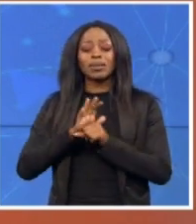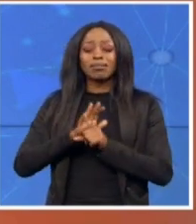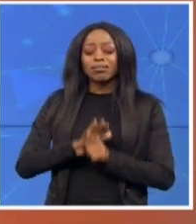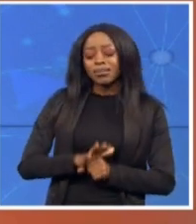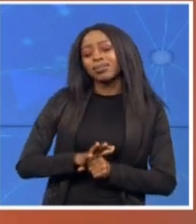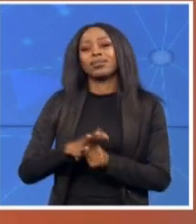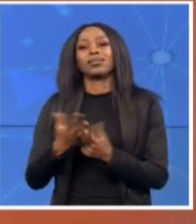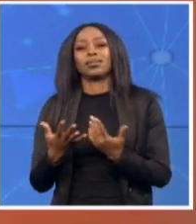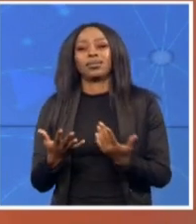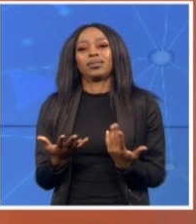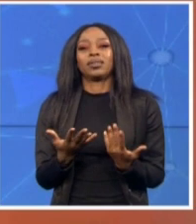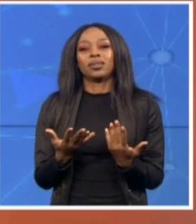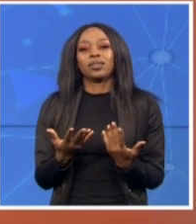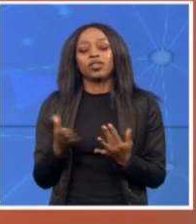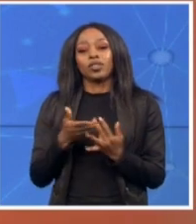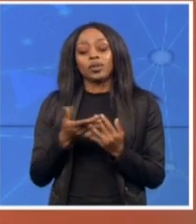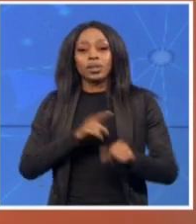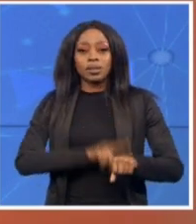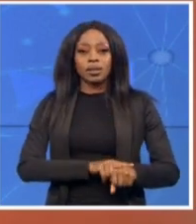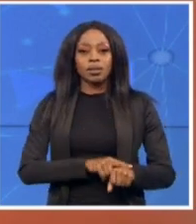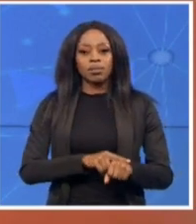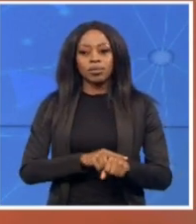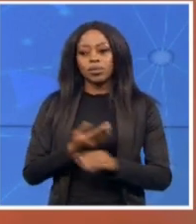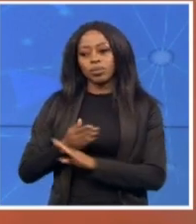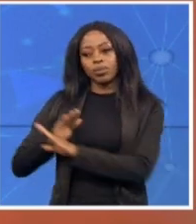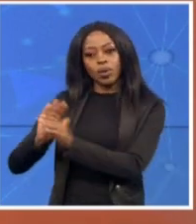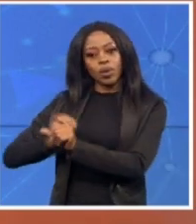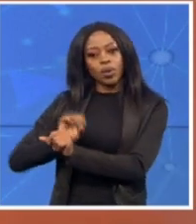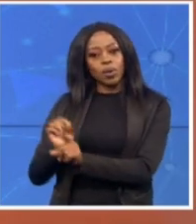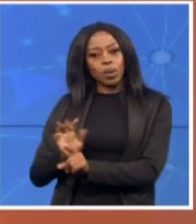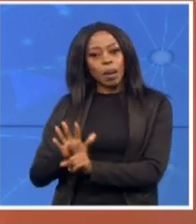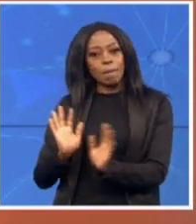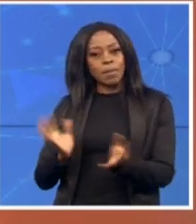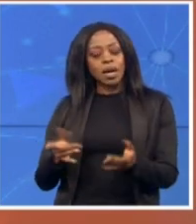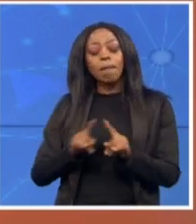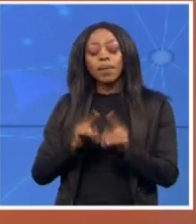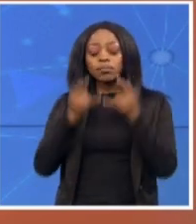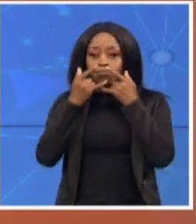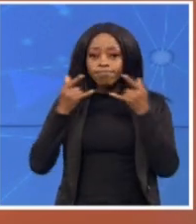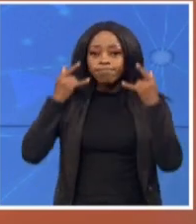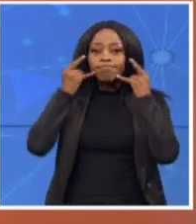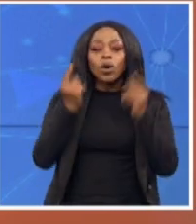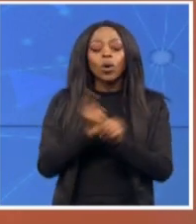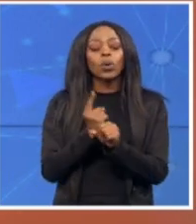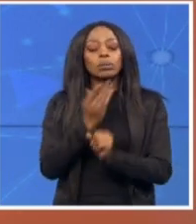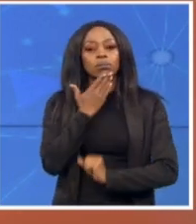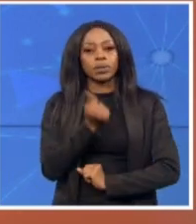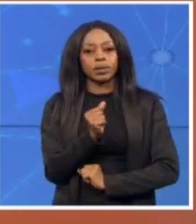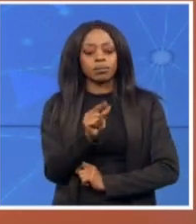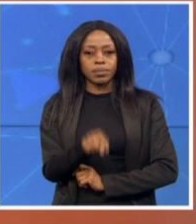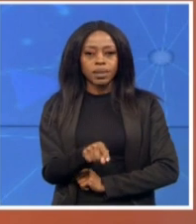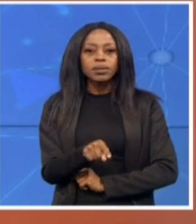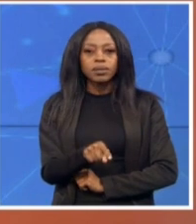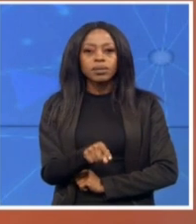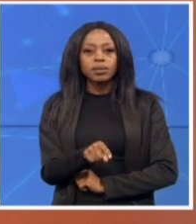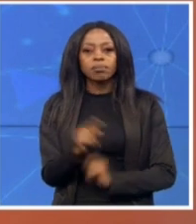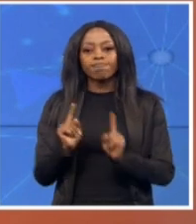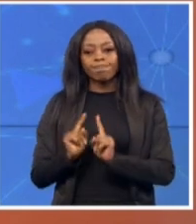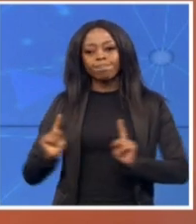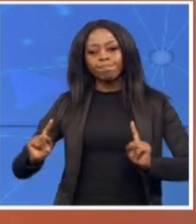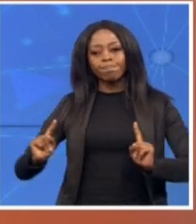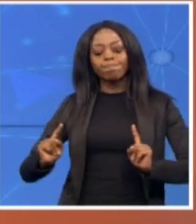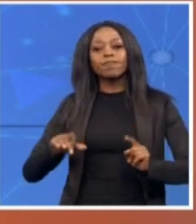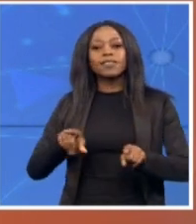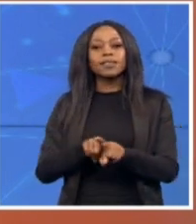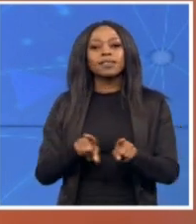prevent COVID through the wearing of the mask, because we still have to wear the mask, keeping the distance and avoiding the gatherings and also